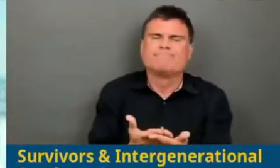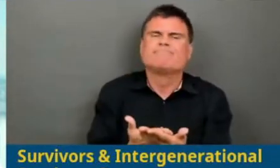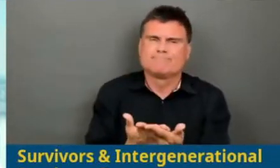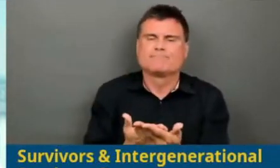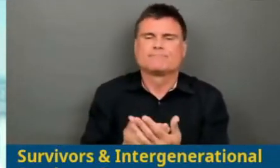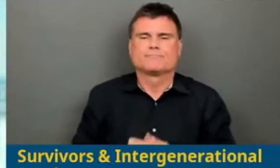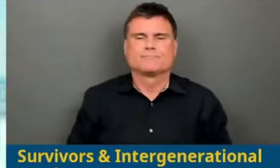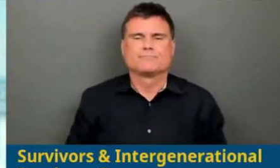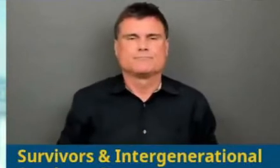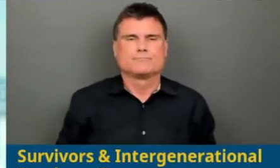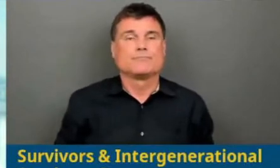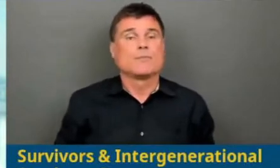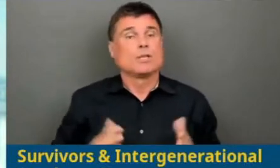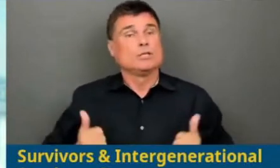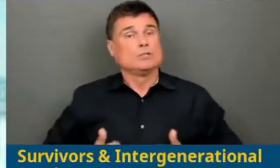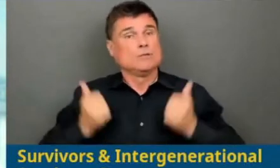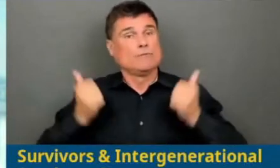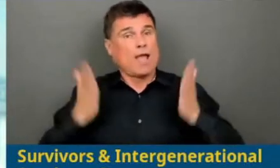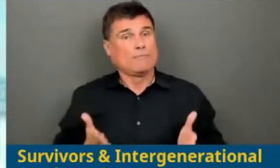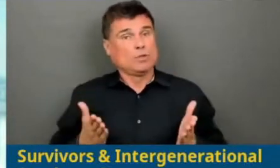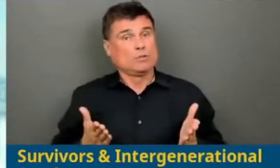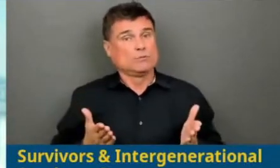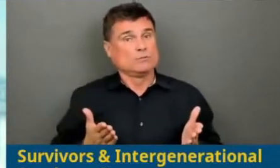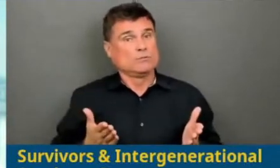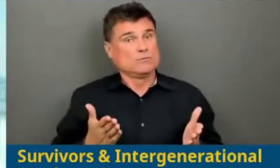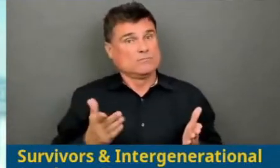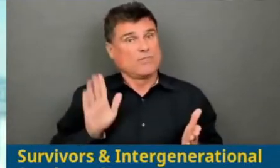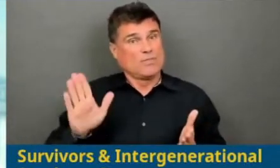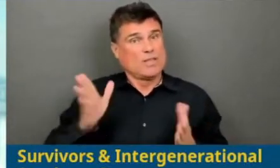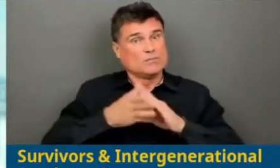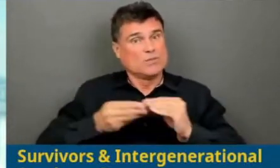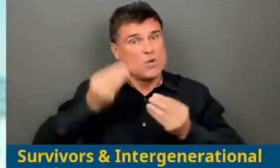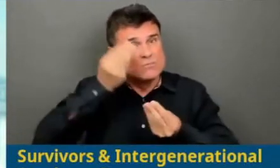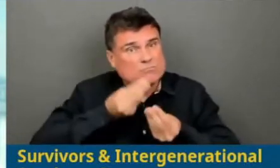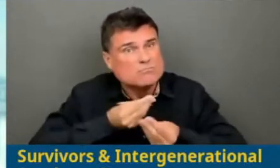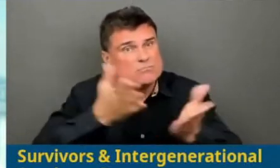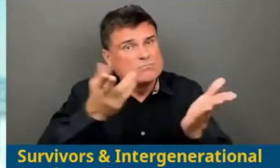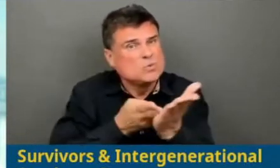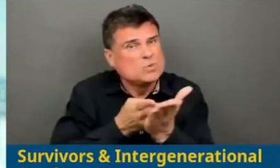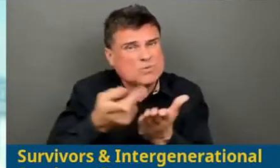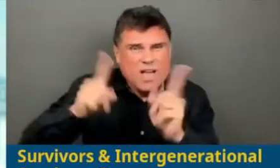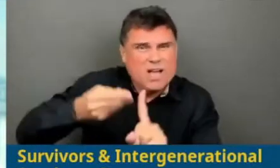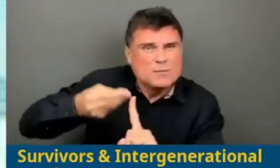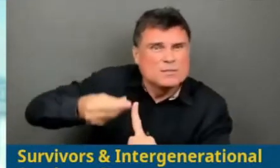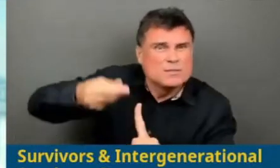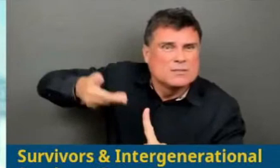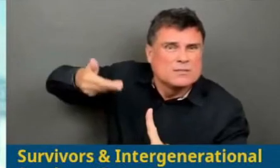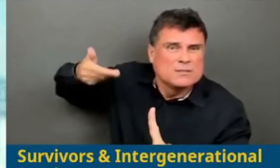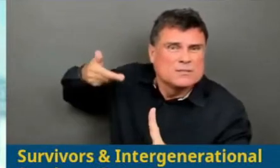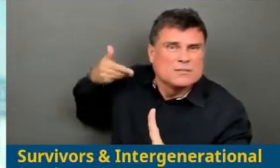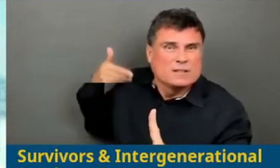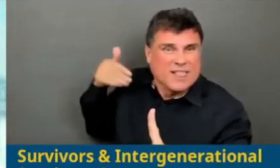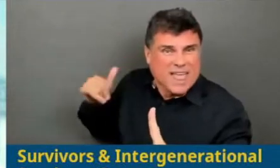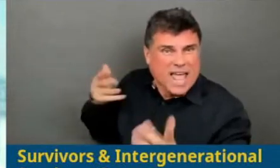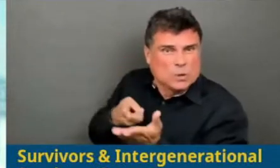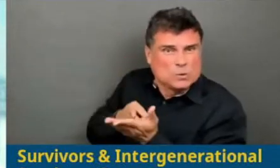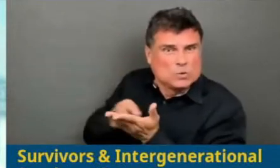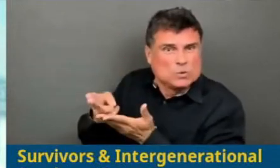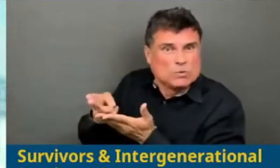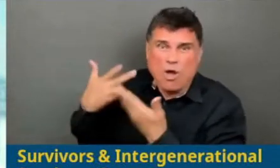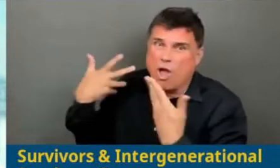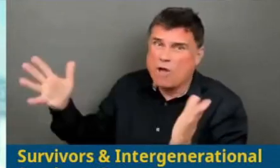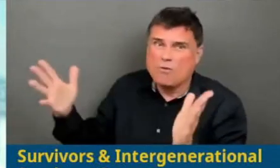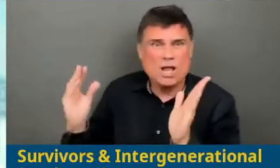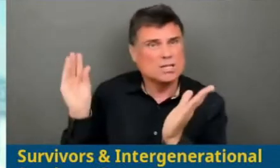Survivors have been sharing their truth for years and years. These truths are well documented in the Truth and